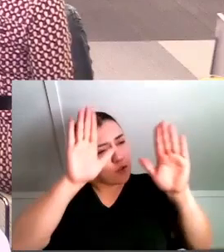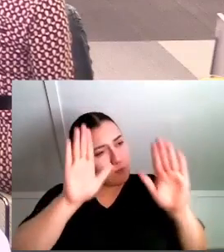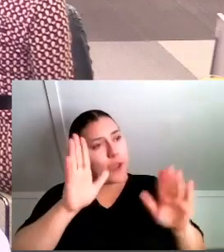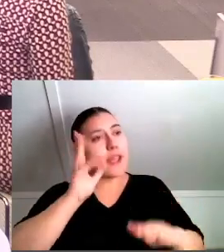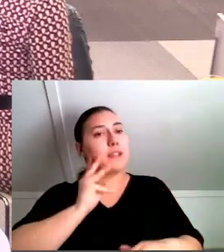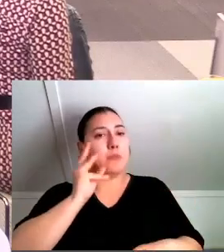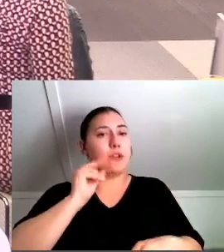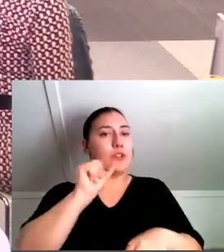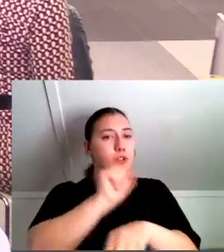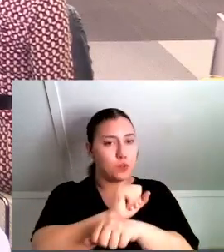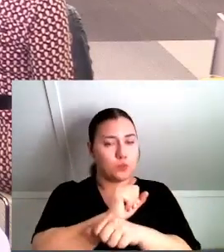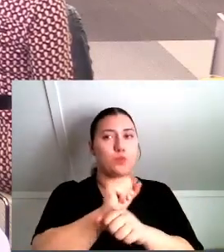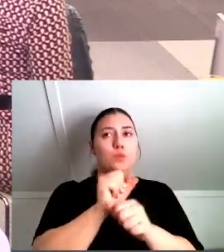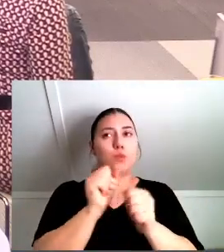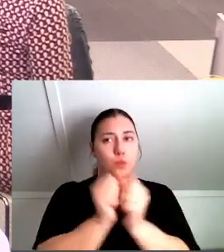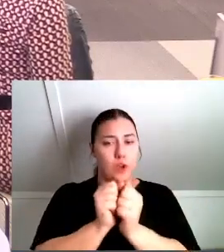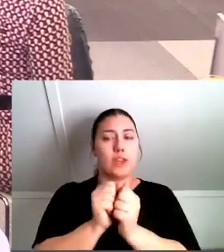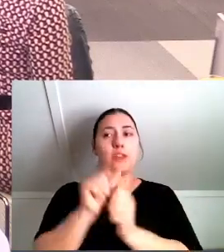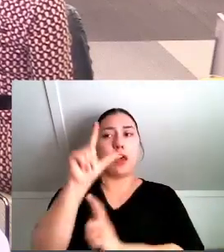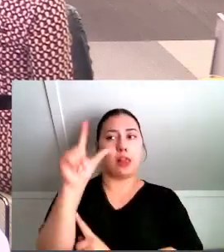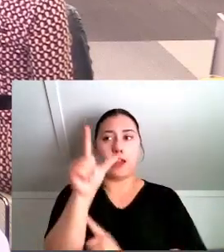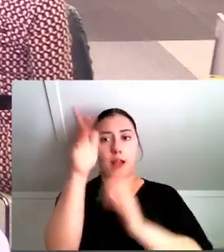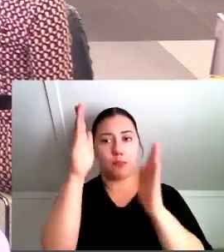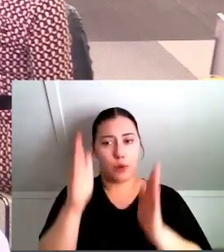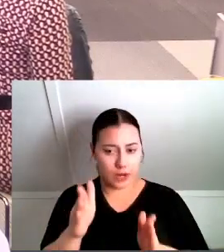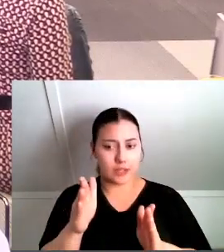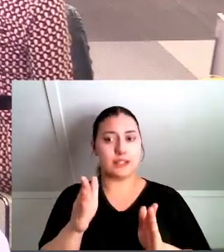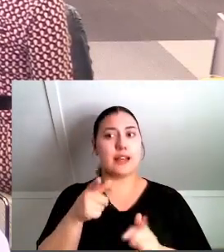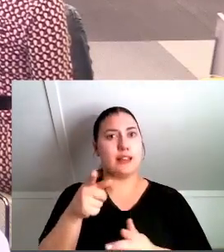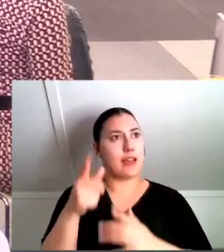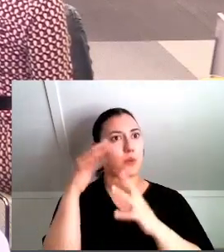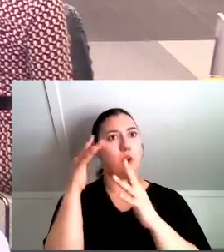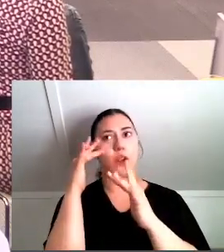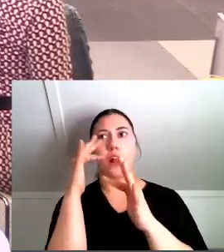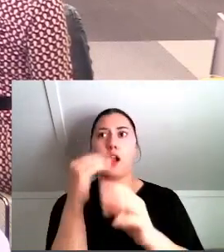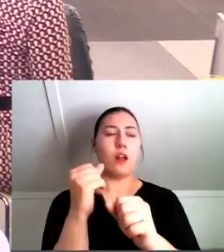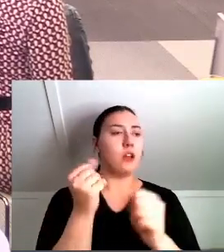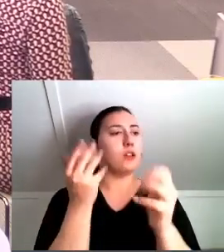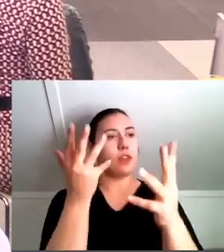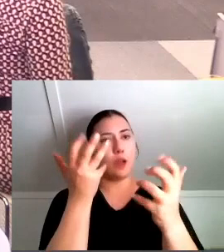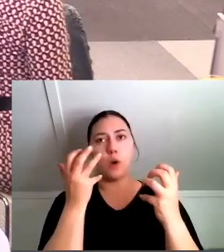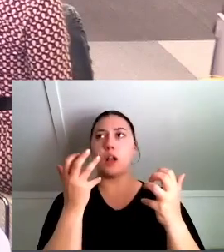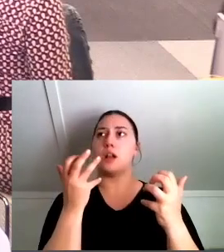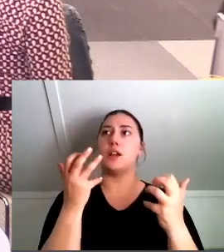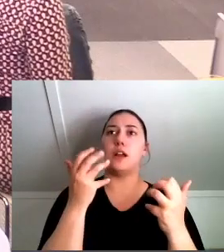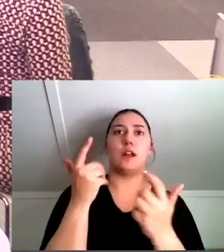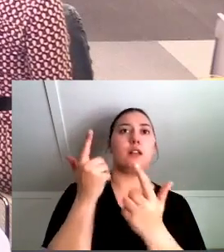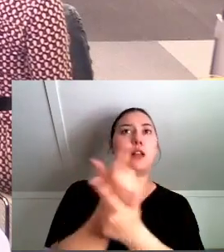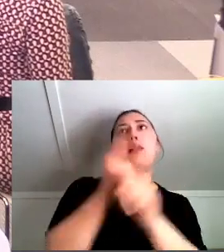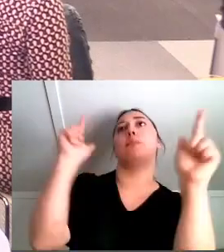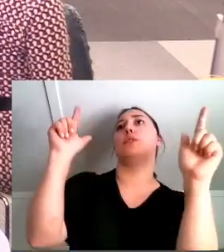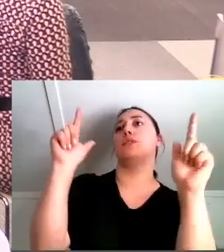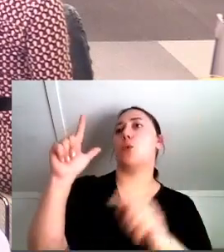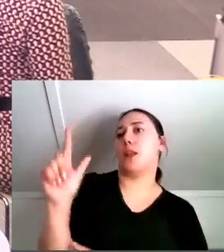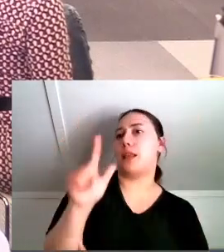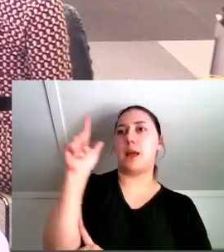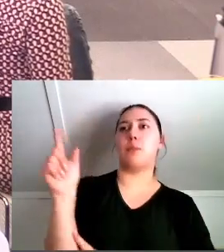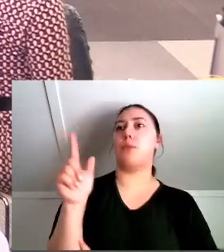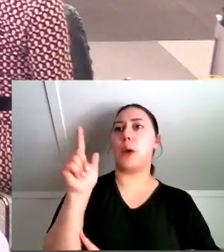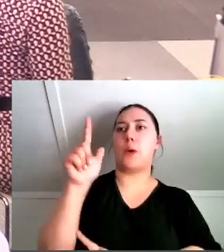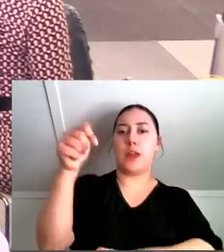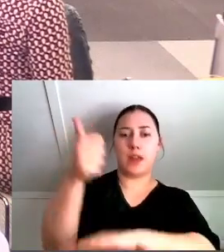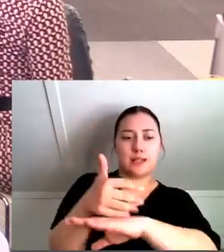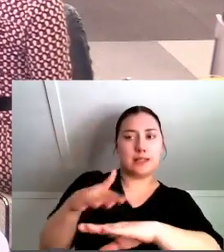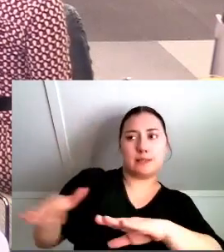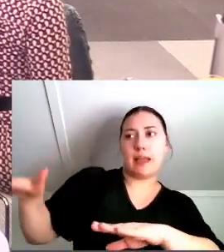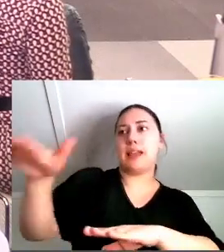really interested in a kind of radical librarianship, right? Like a liberatory librarianship. So they were really, they understood